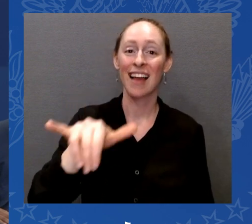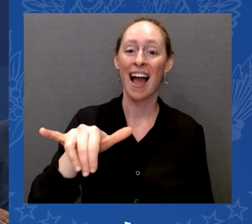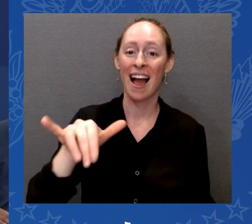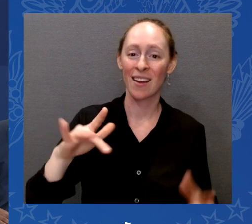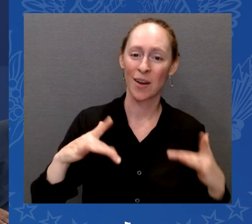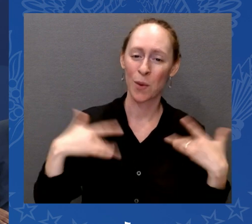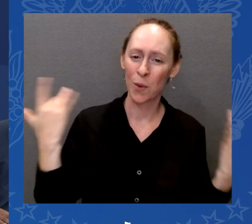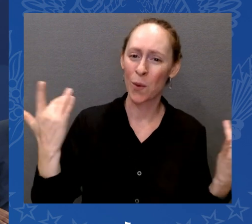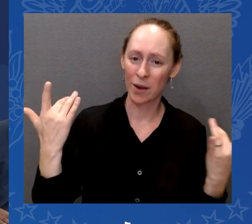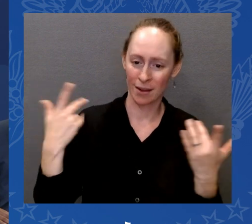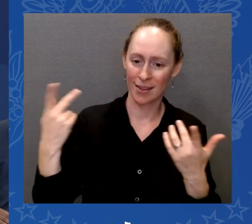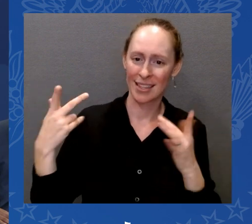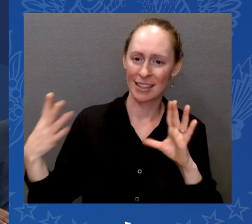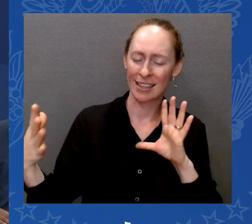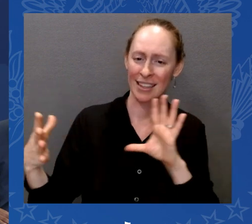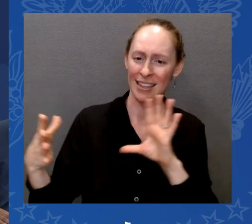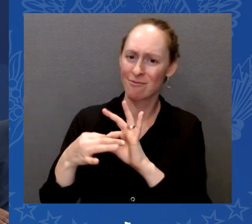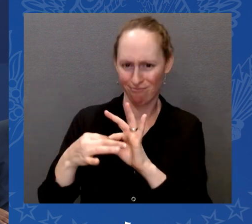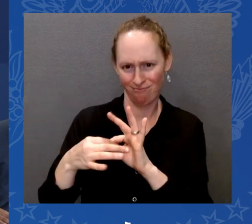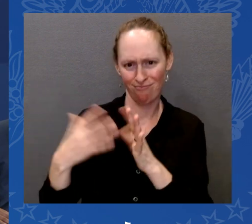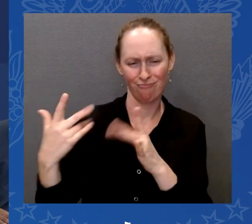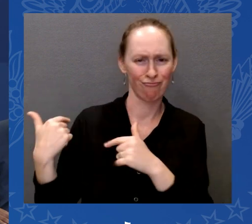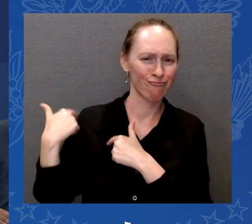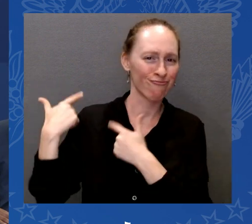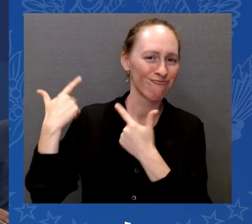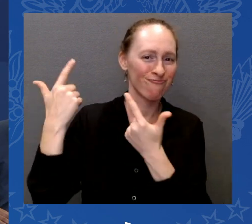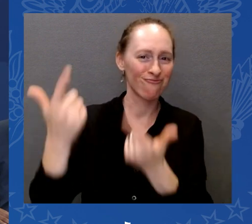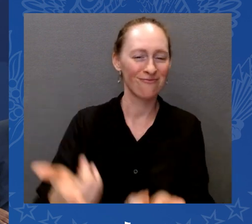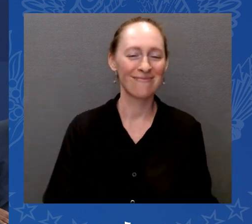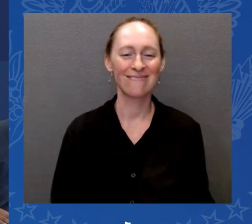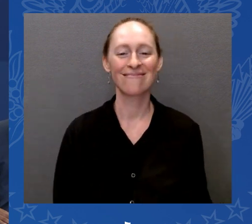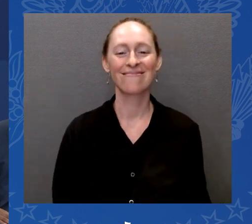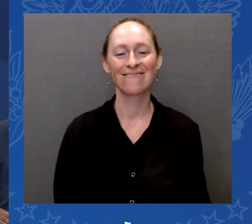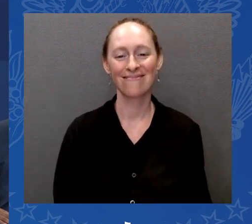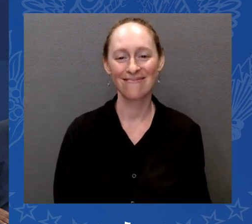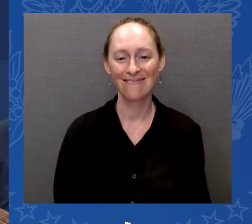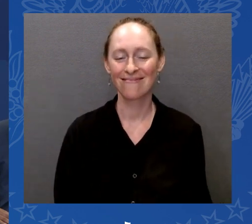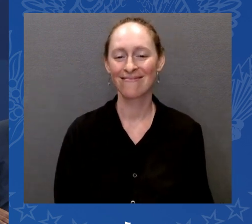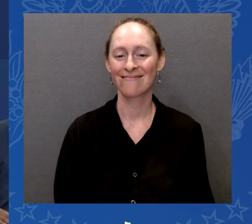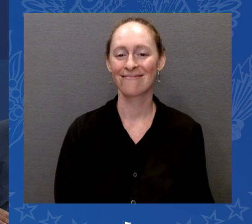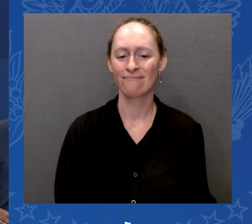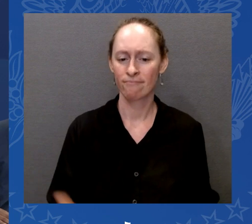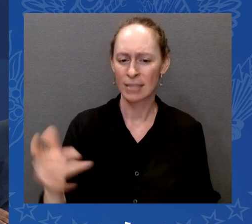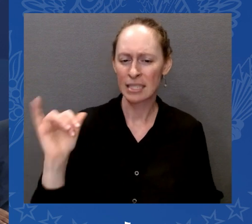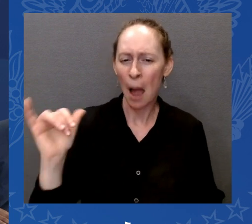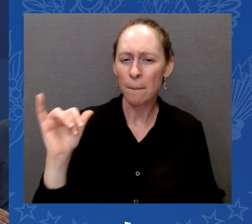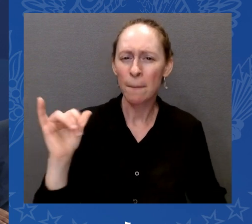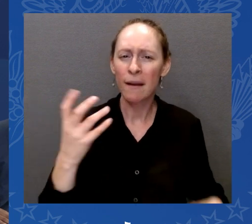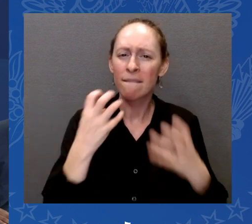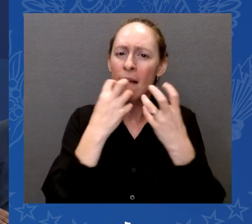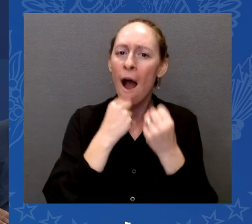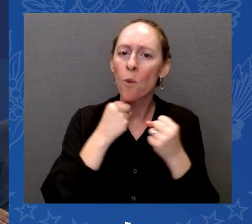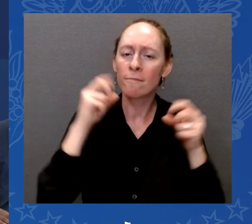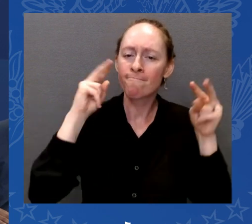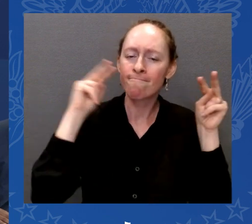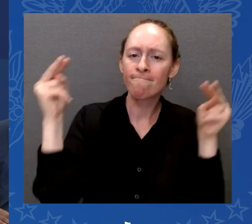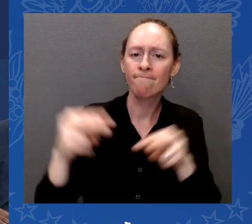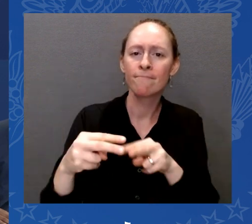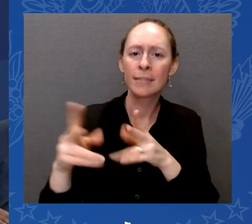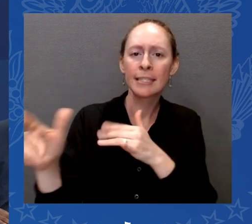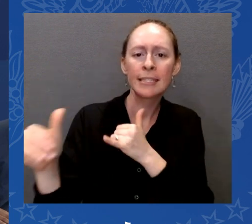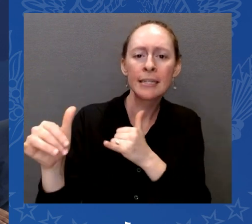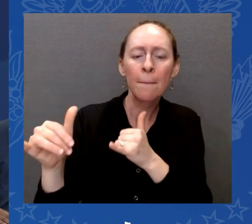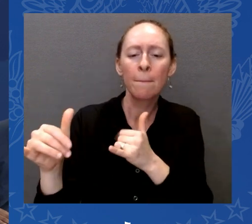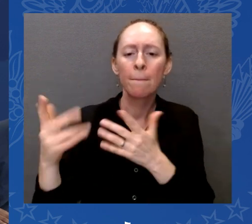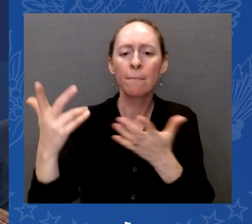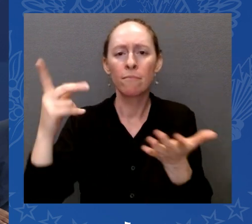values and how we can work together, the private sector and government, saying we can work together to just build